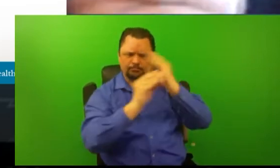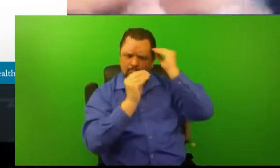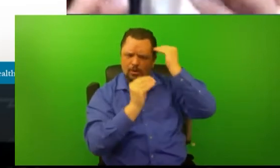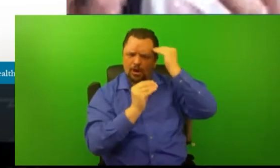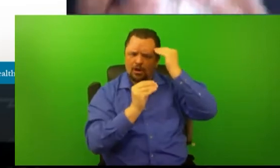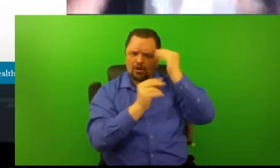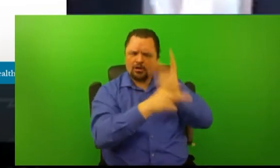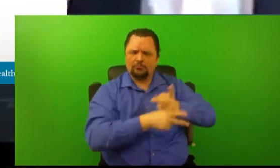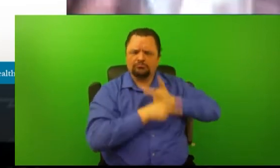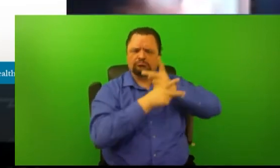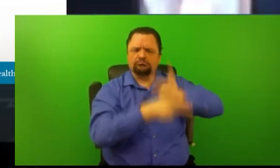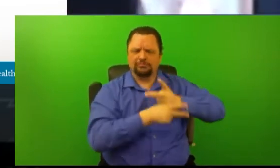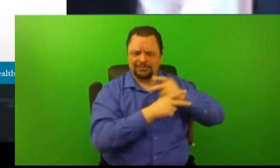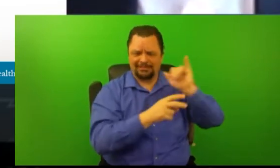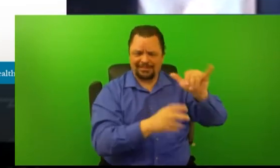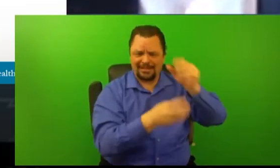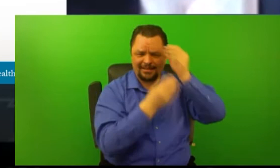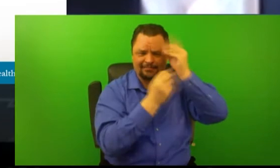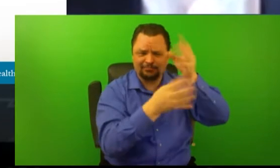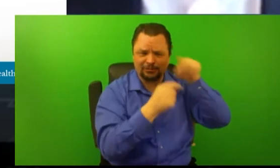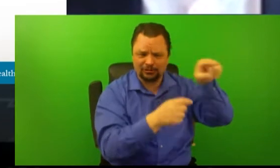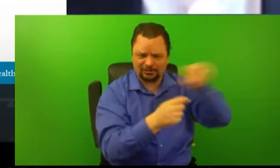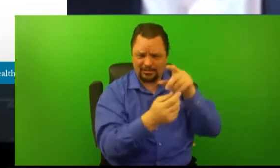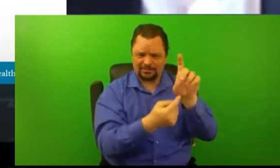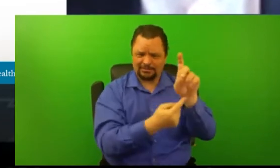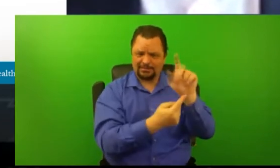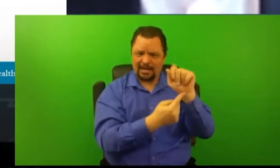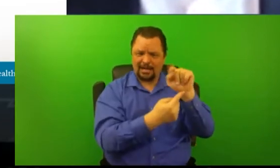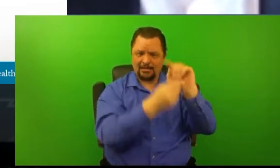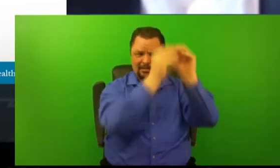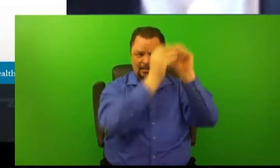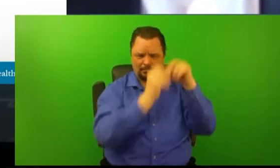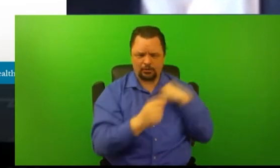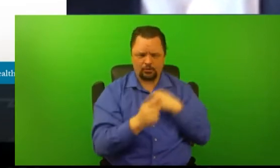that we have control over how we go forward.